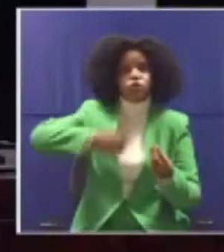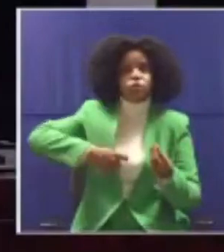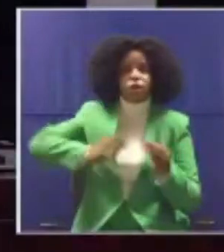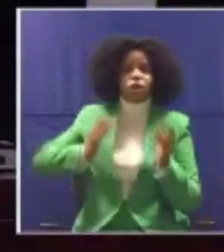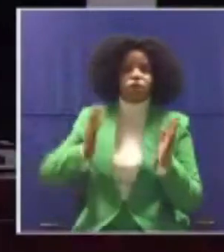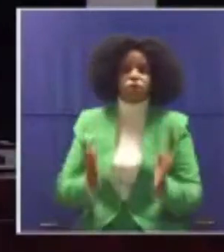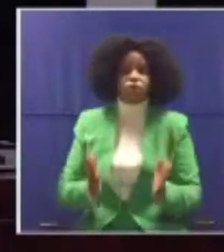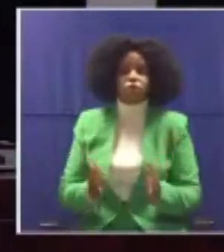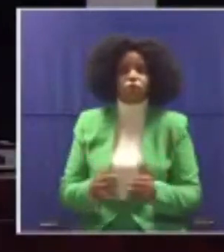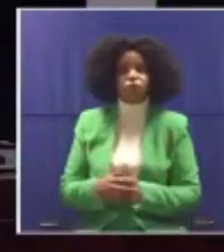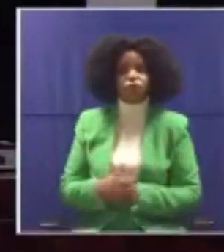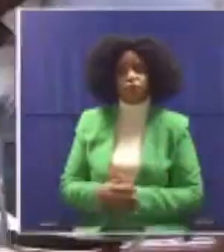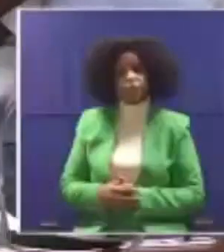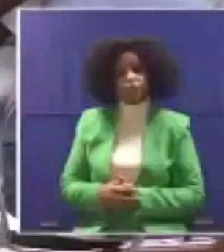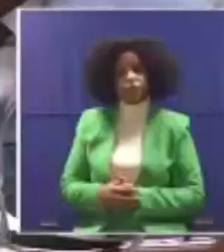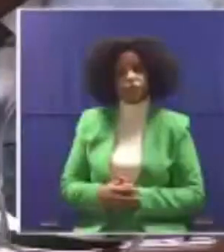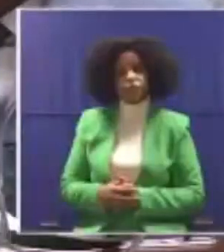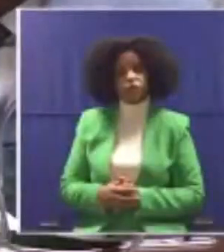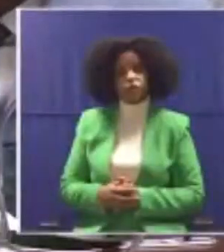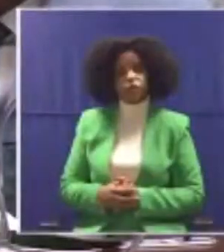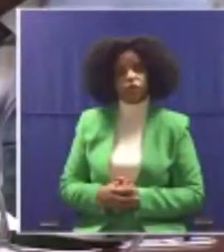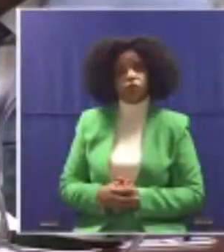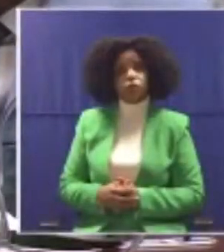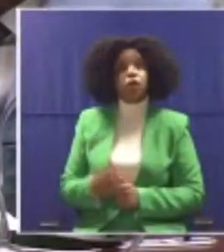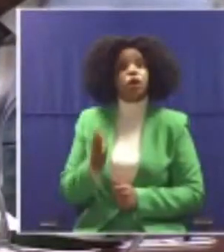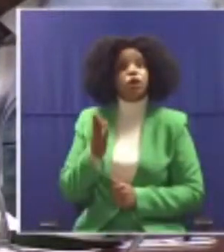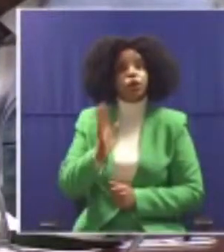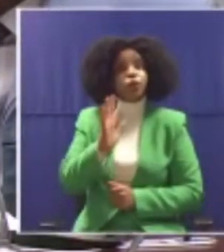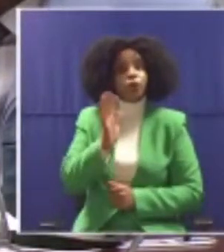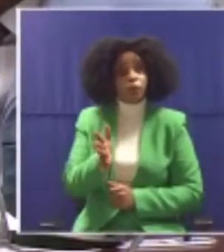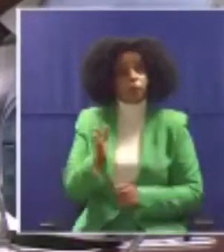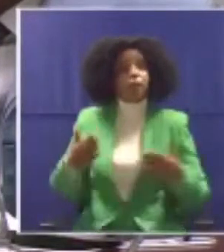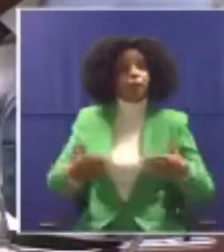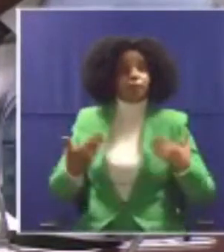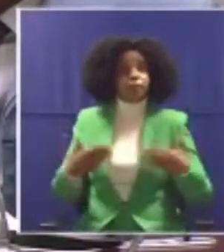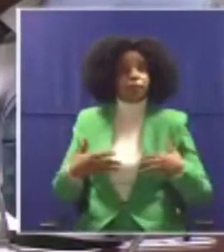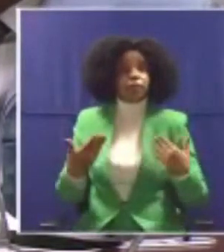Honorable Melder, you would be surprised that